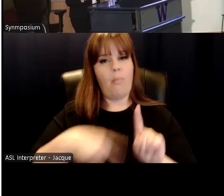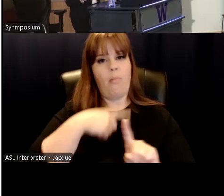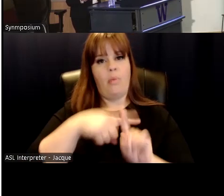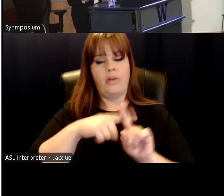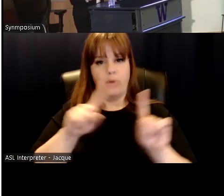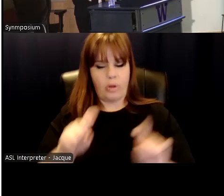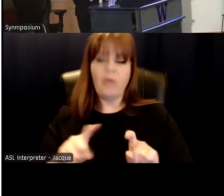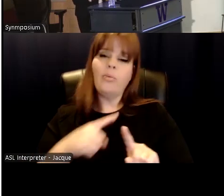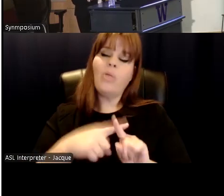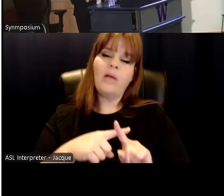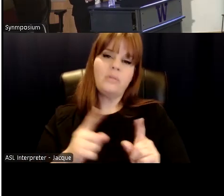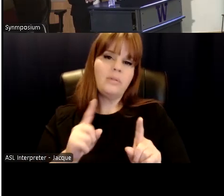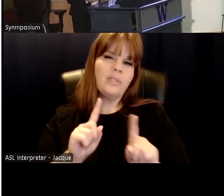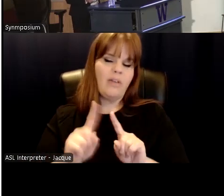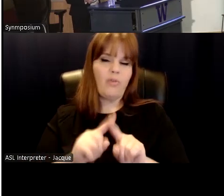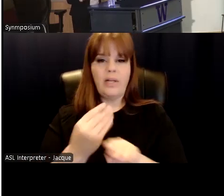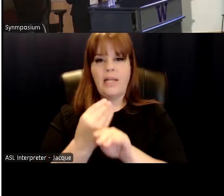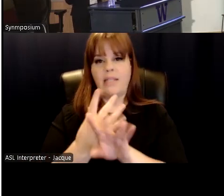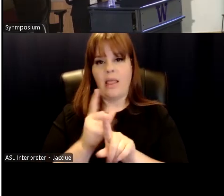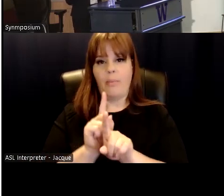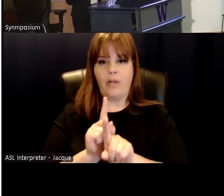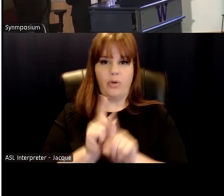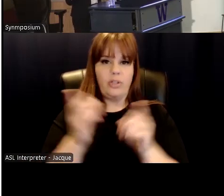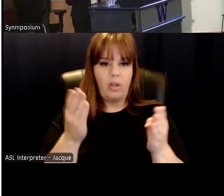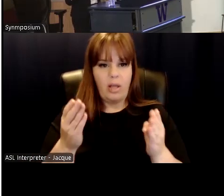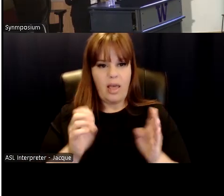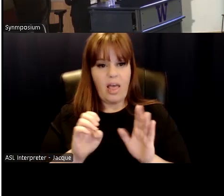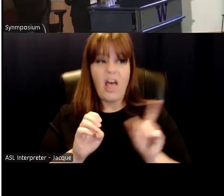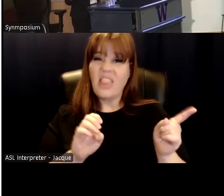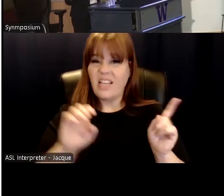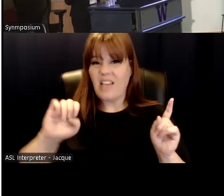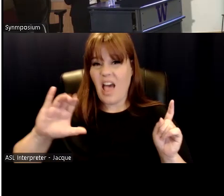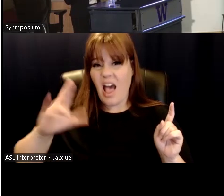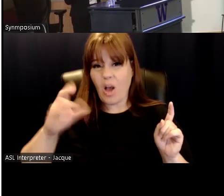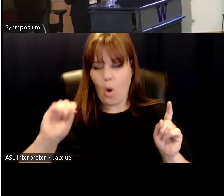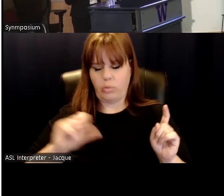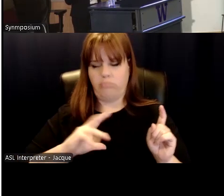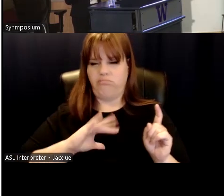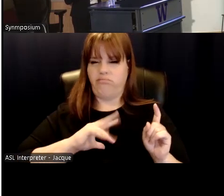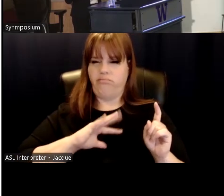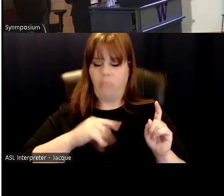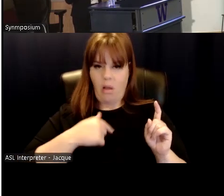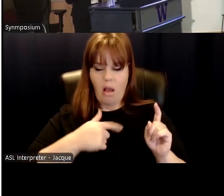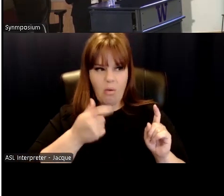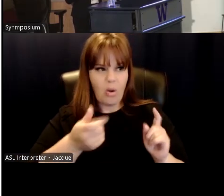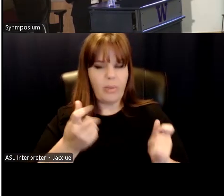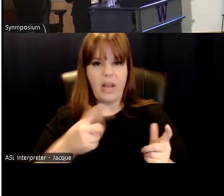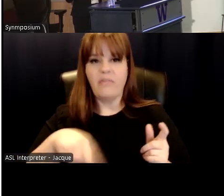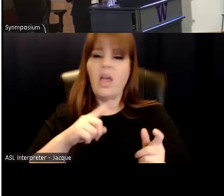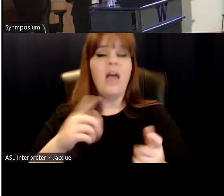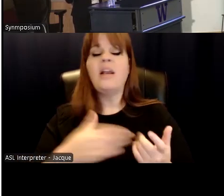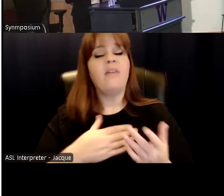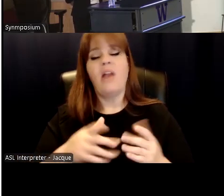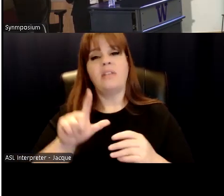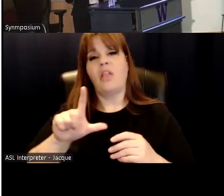multiple telementoring options at this point. These echoes are really fantastic. So I've watched a number of these, and even as a long COVID provider